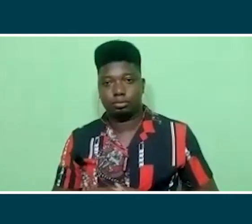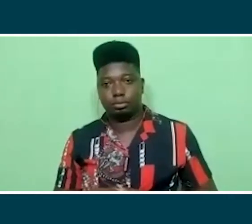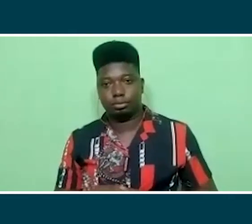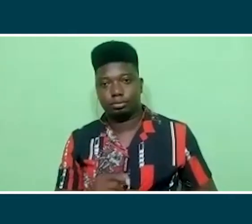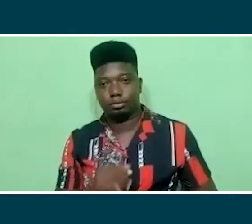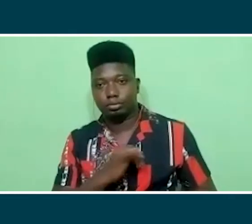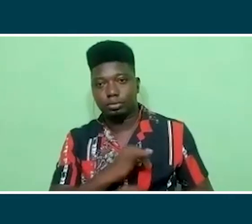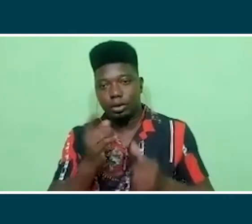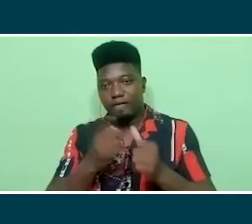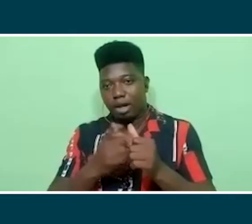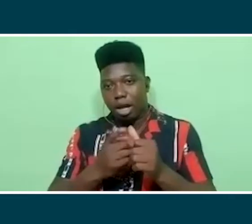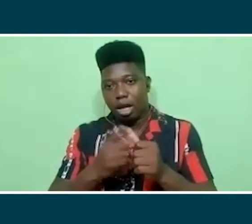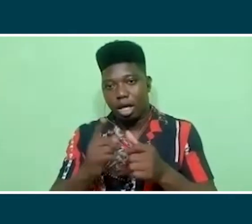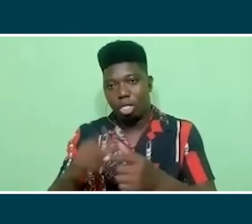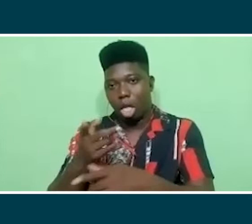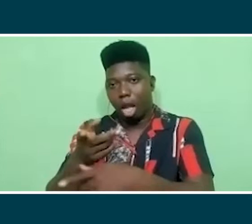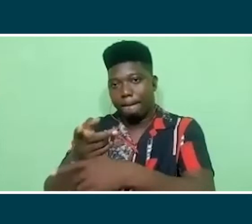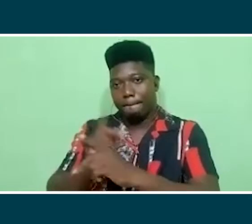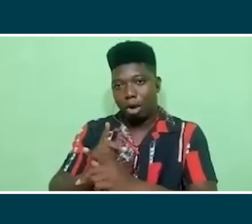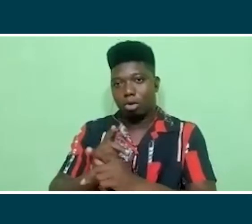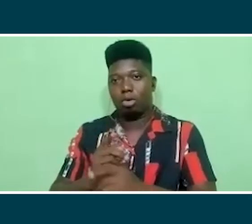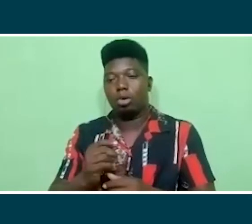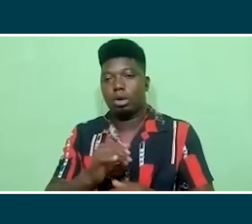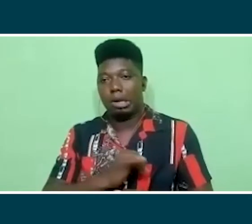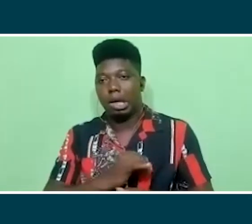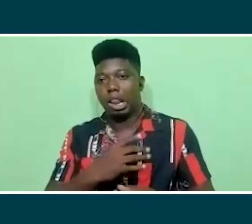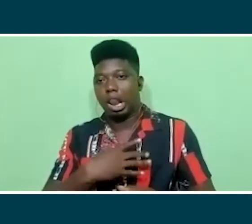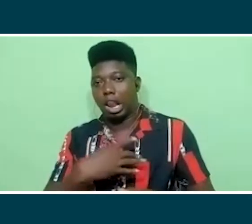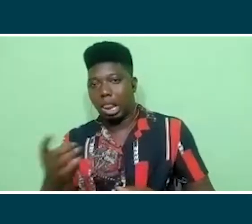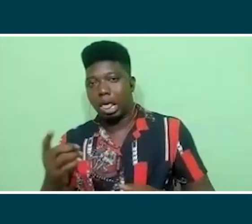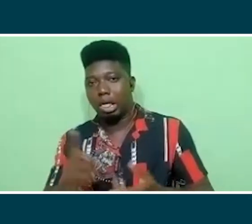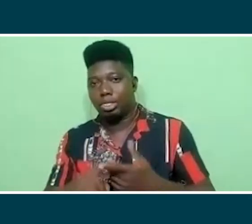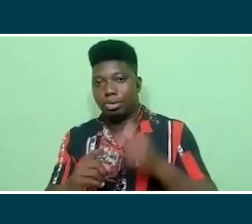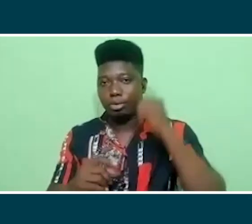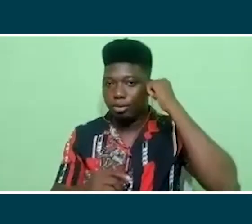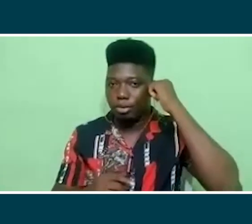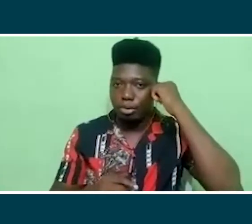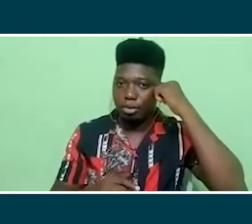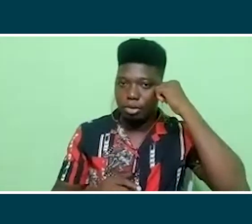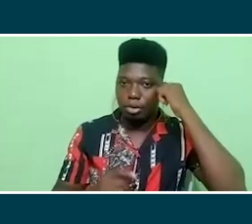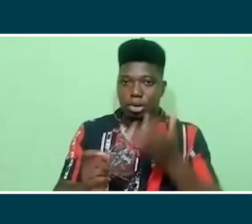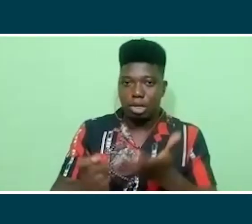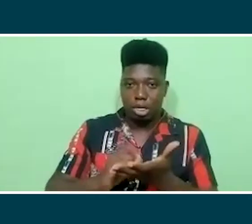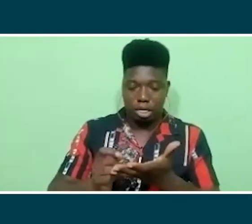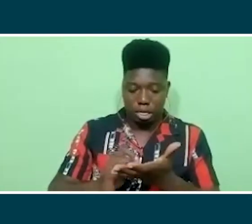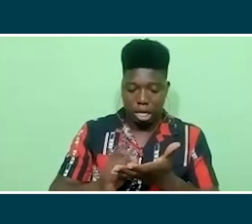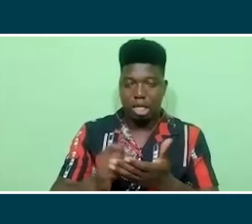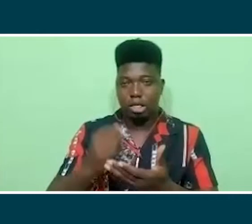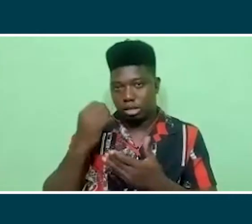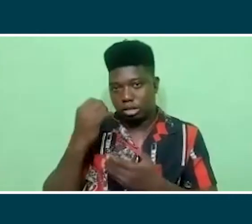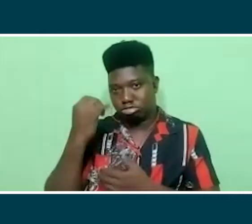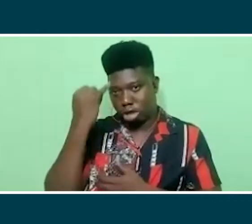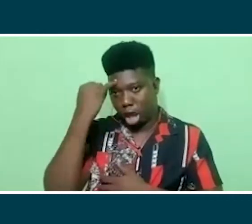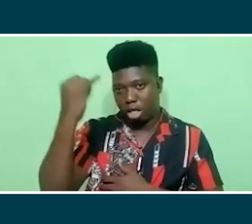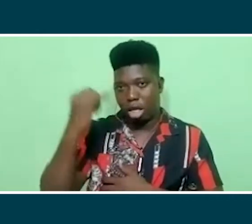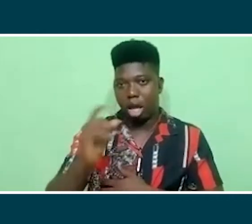borrow. I would like to ride on Ben's idea, where he talked about his career